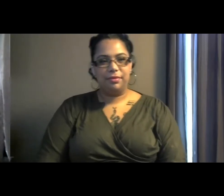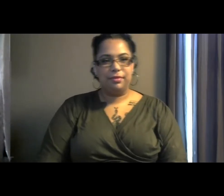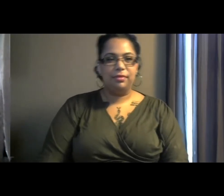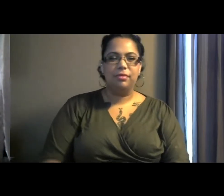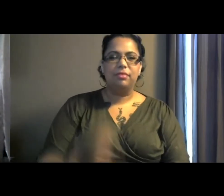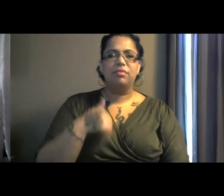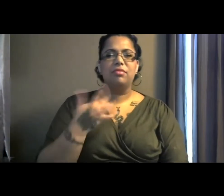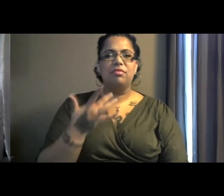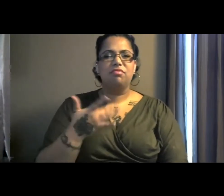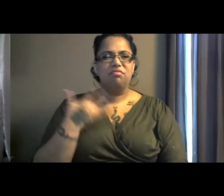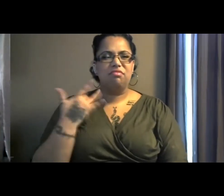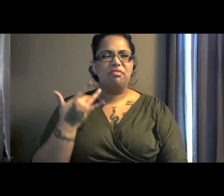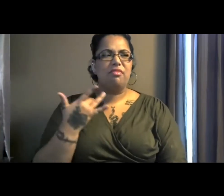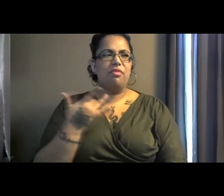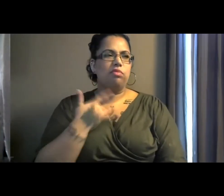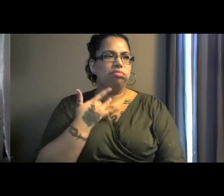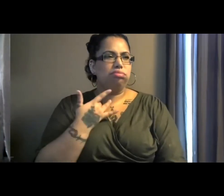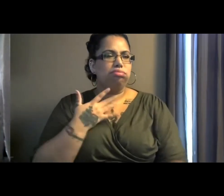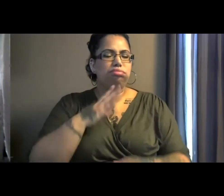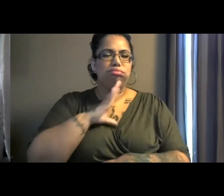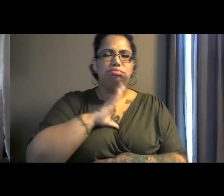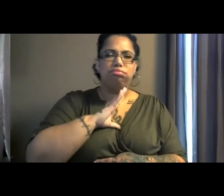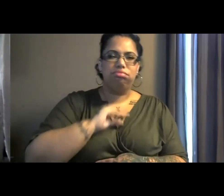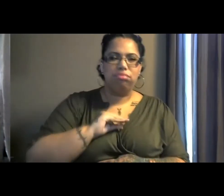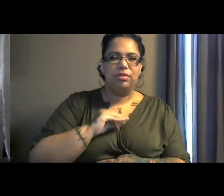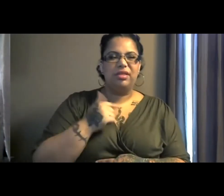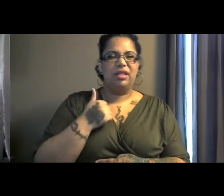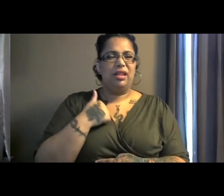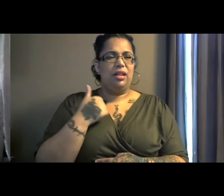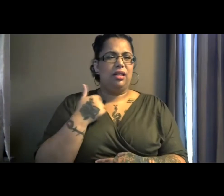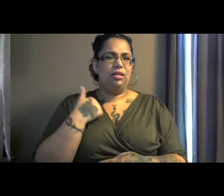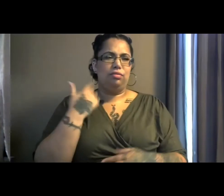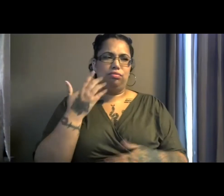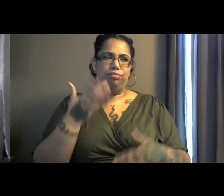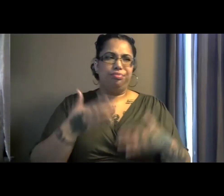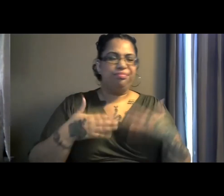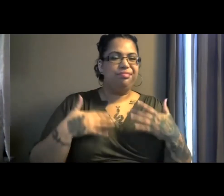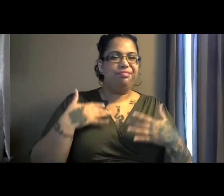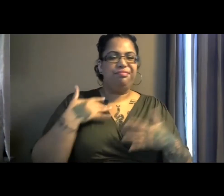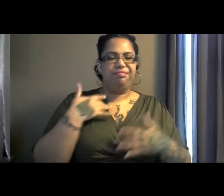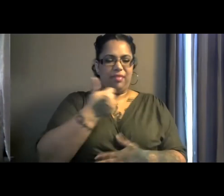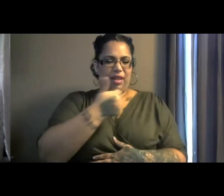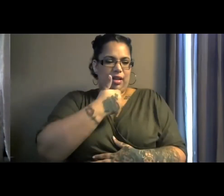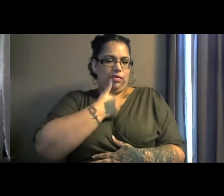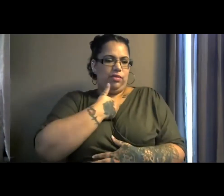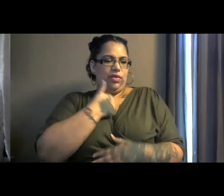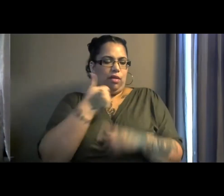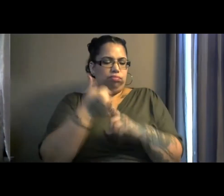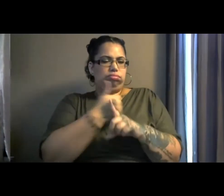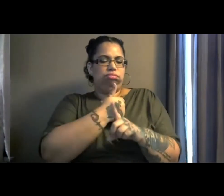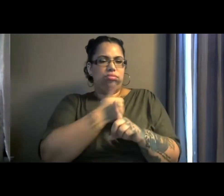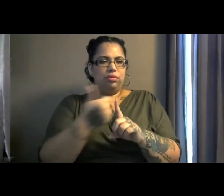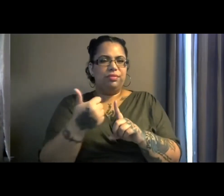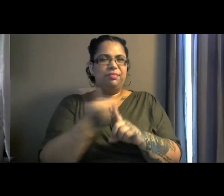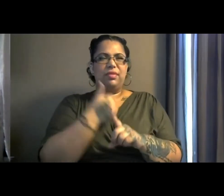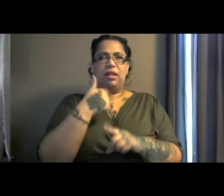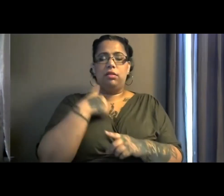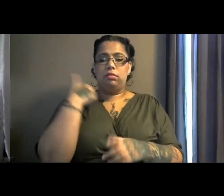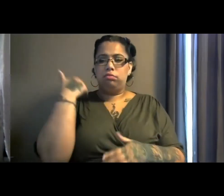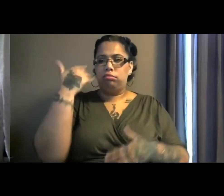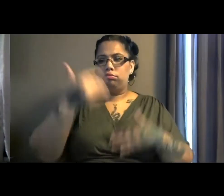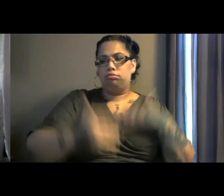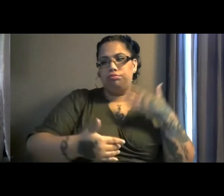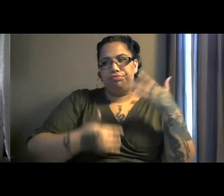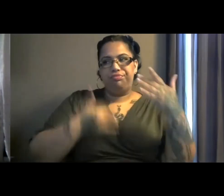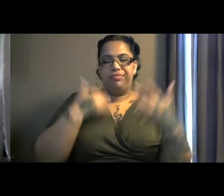Feeling so incomplete, caught up in the cloud of self-defeat, just going through the motions